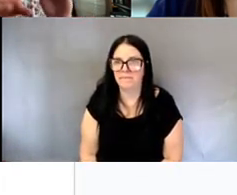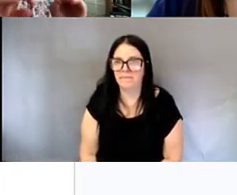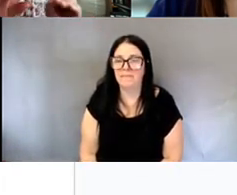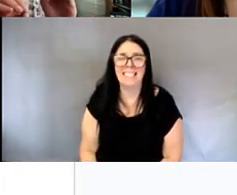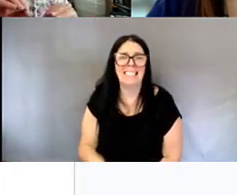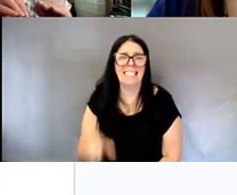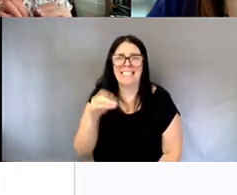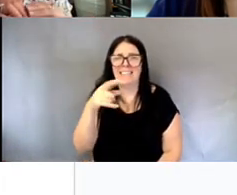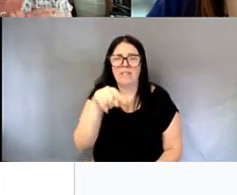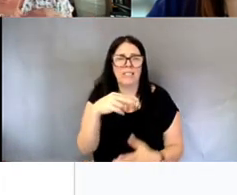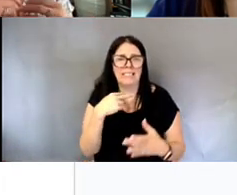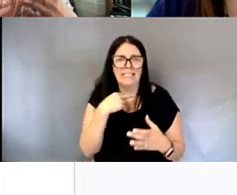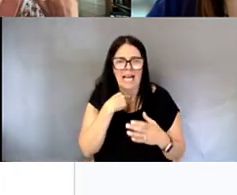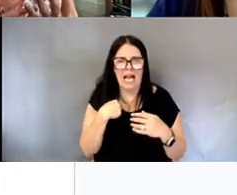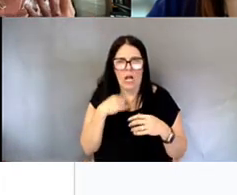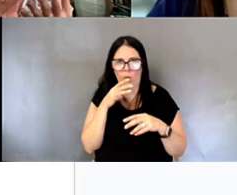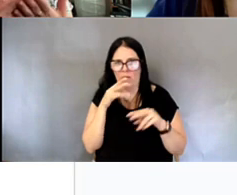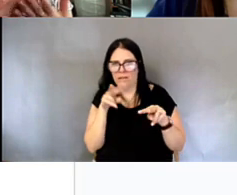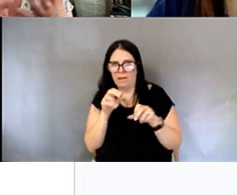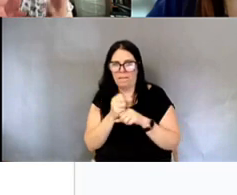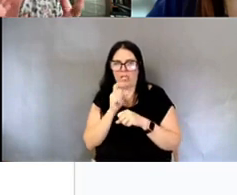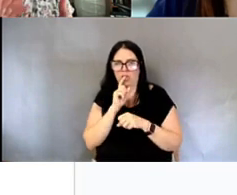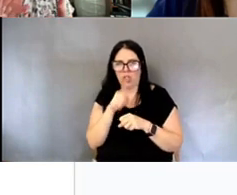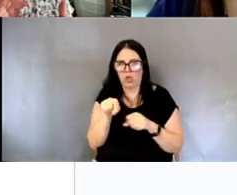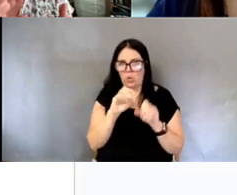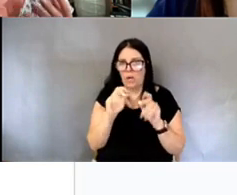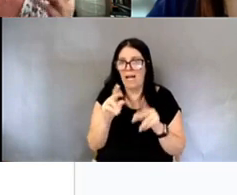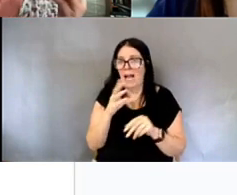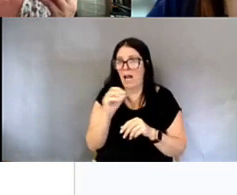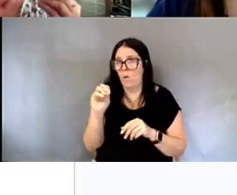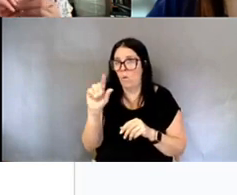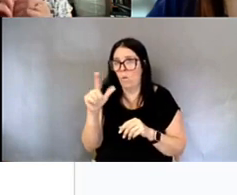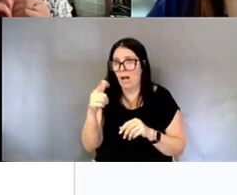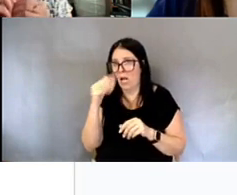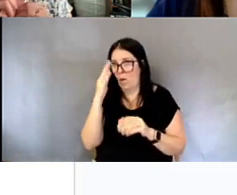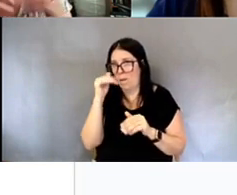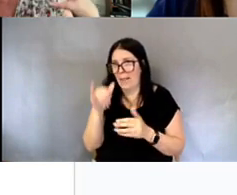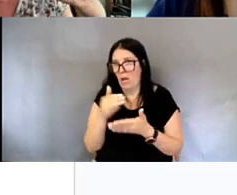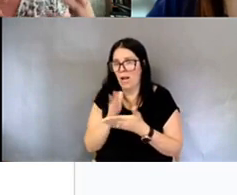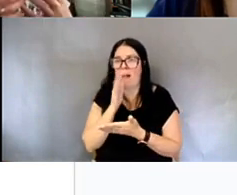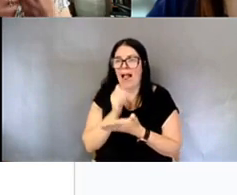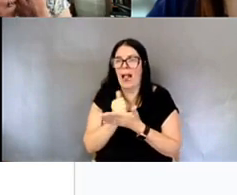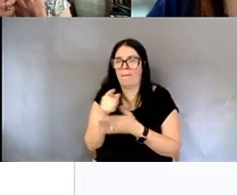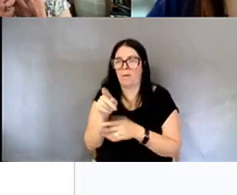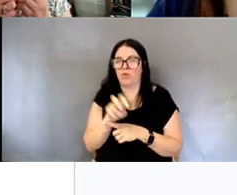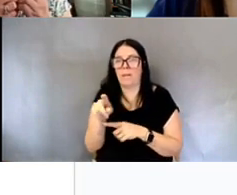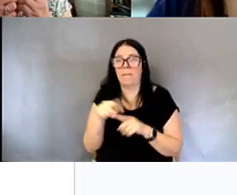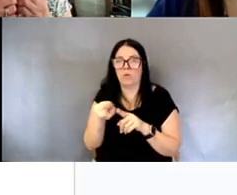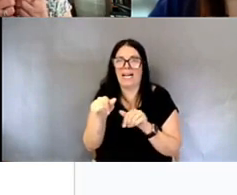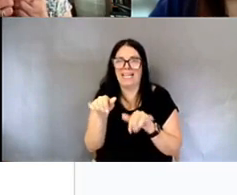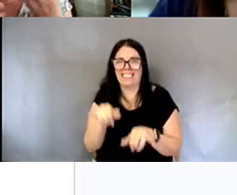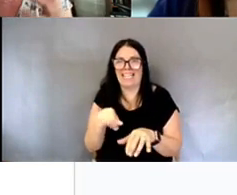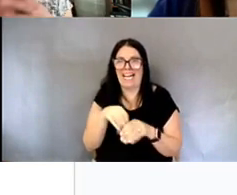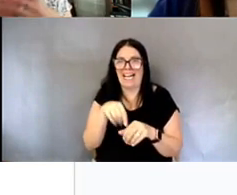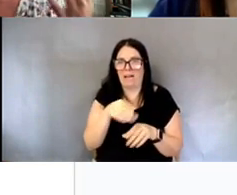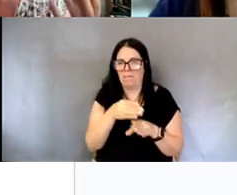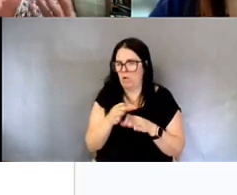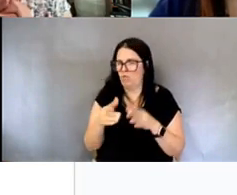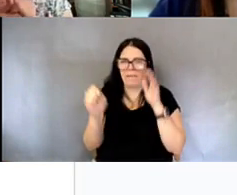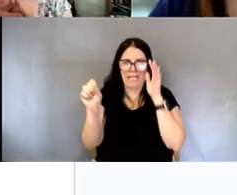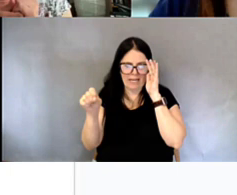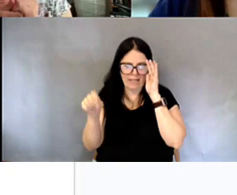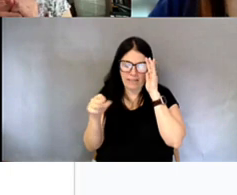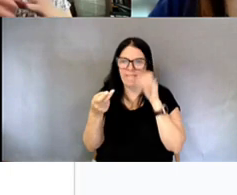I will monitor this a bit. And Olga, if that's okay with you, I can help you jump, but maybe you can stay with us in the main room. Of course. To